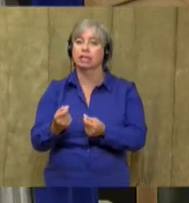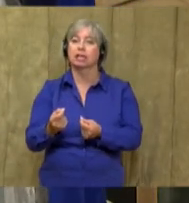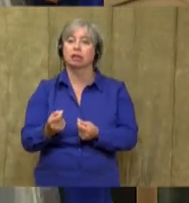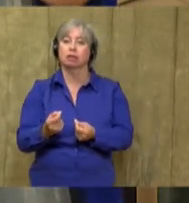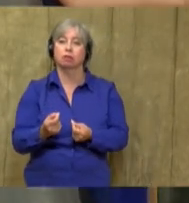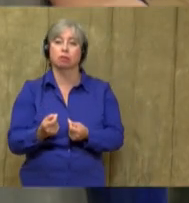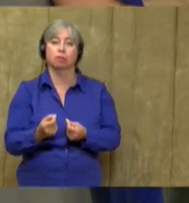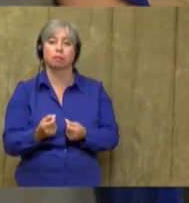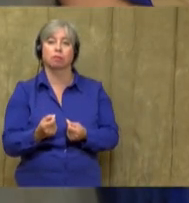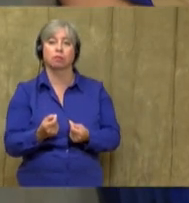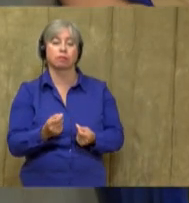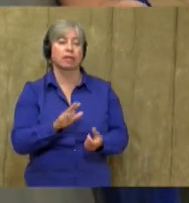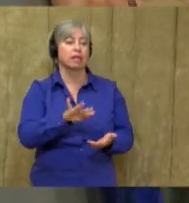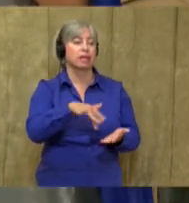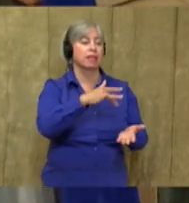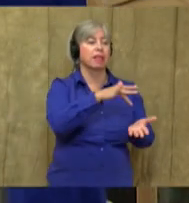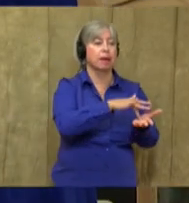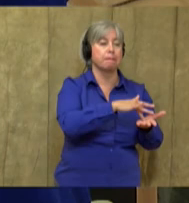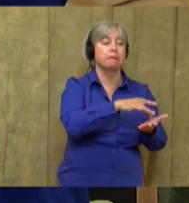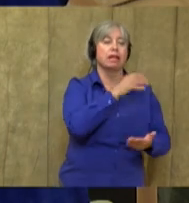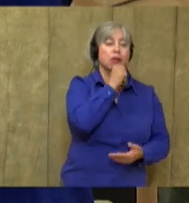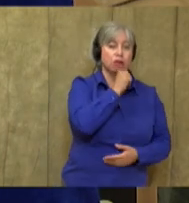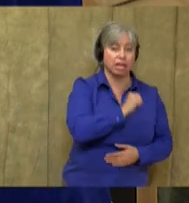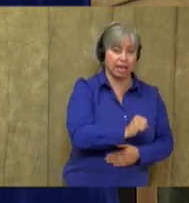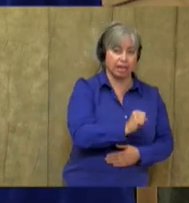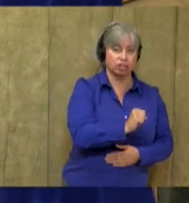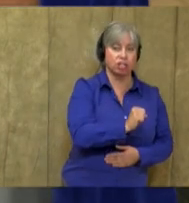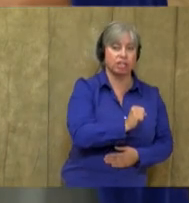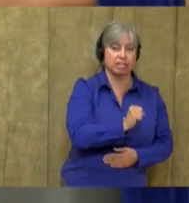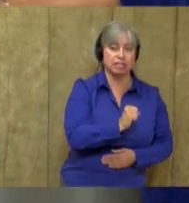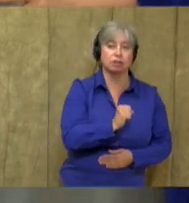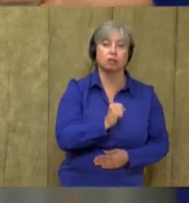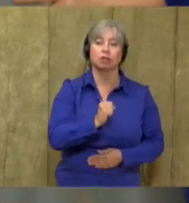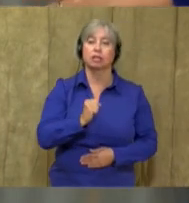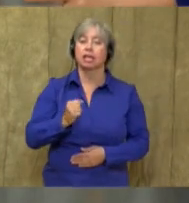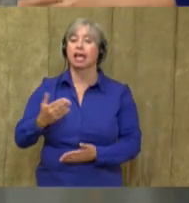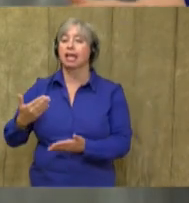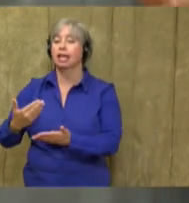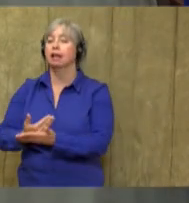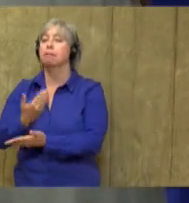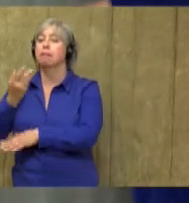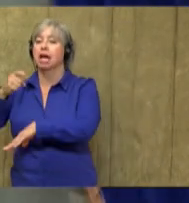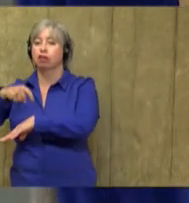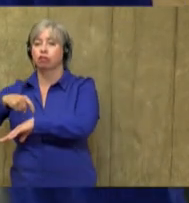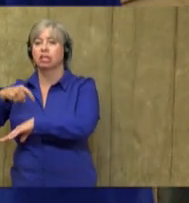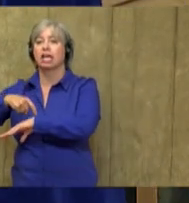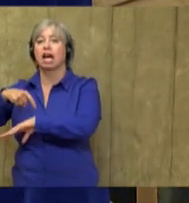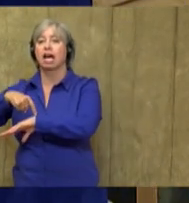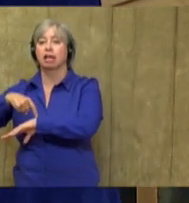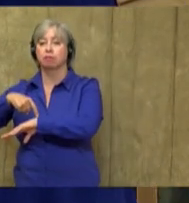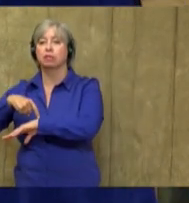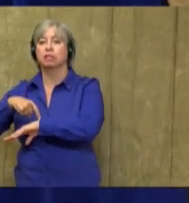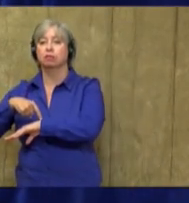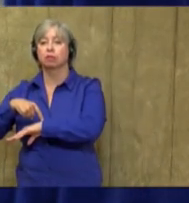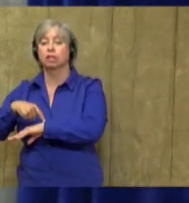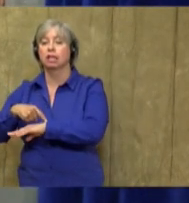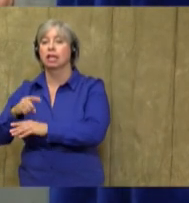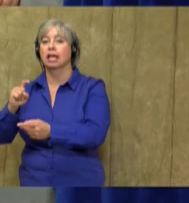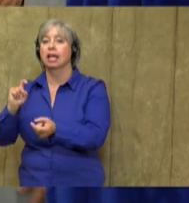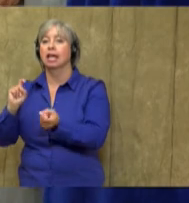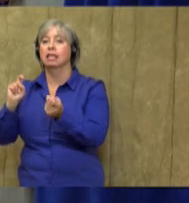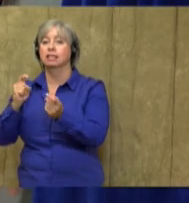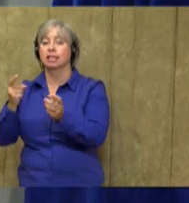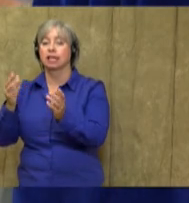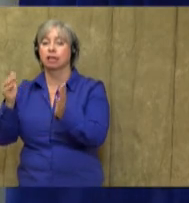between the Middle Ages and what we think of as modern times. That is going to be this period known as the